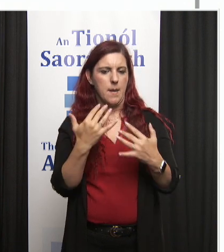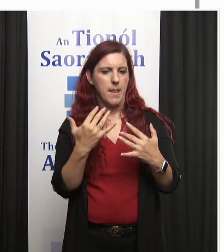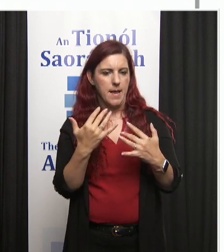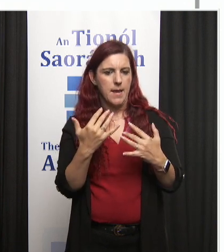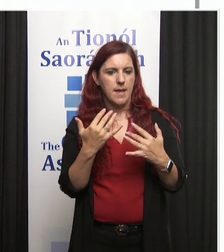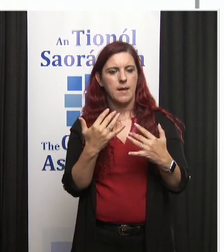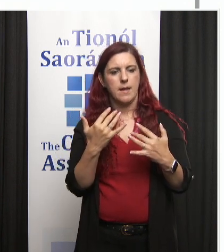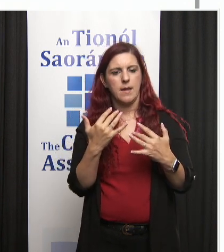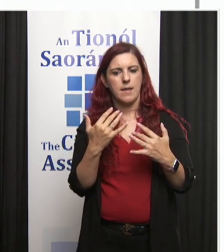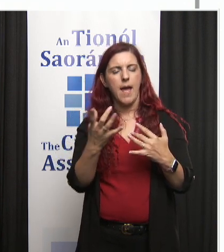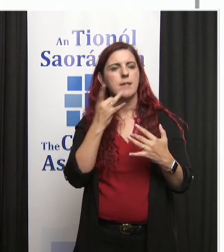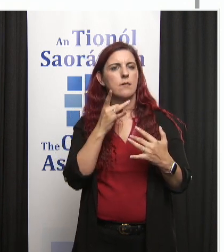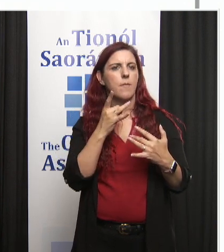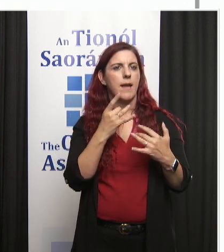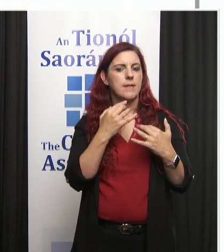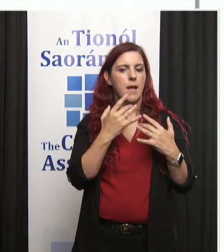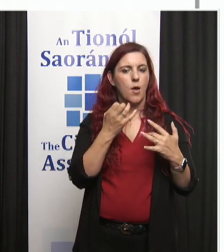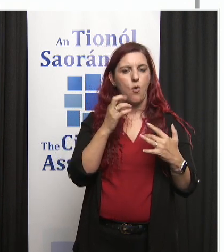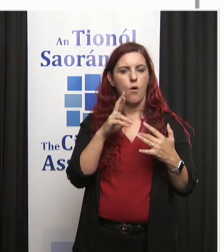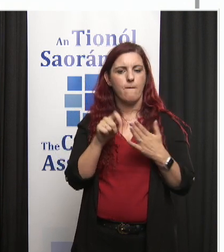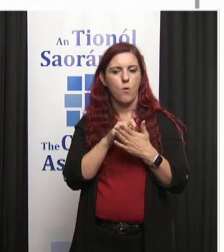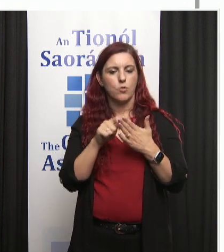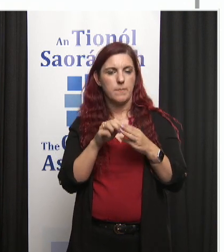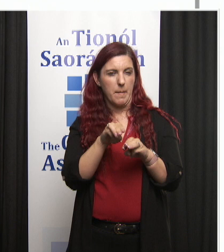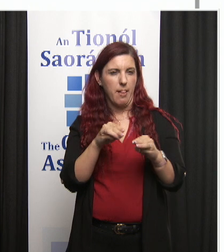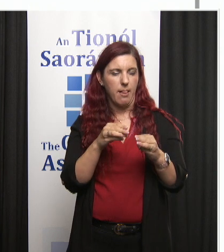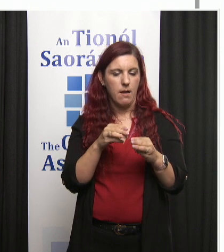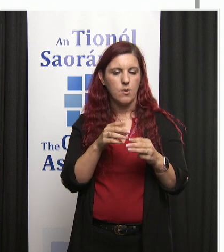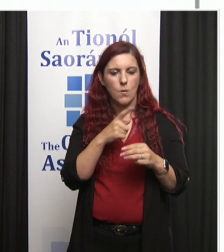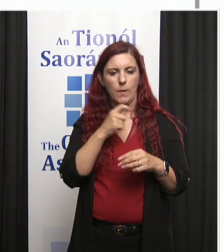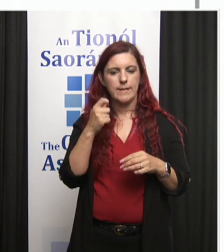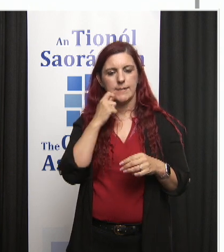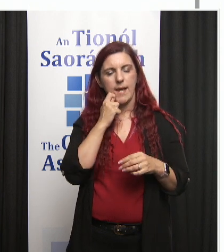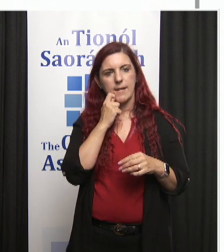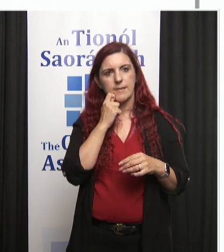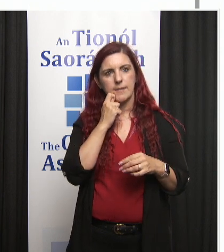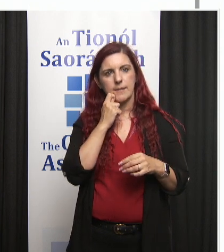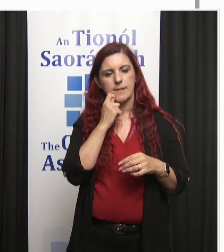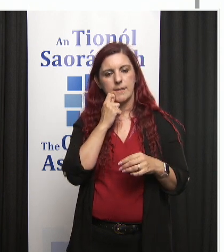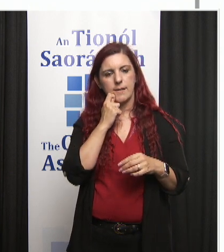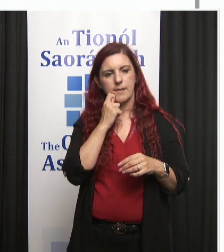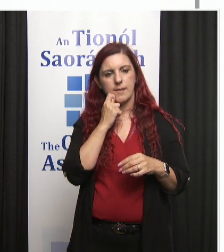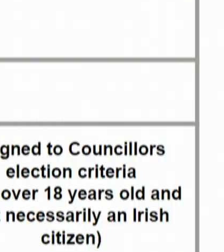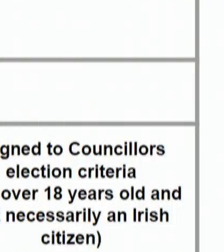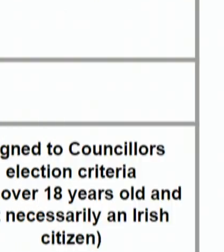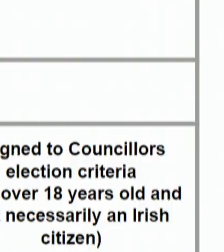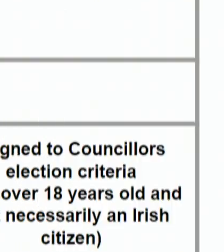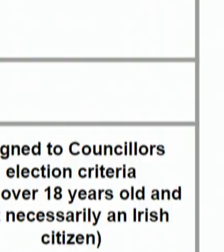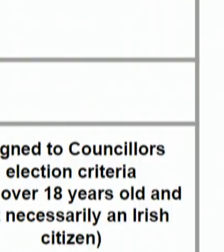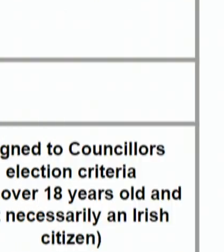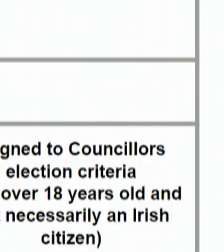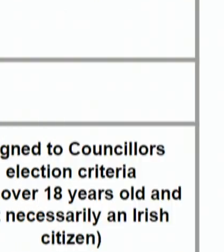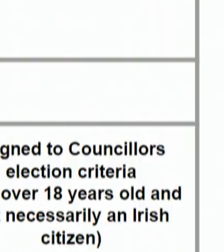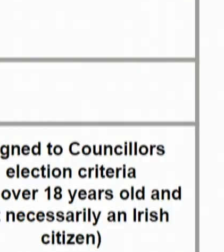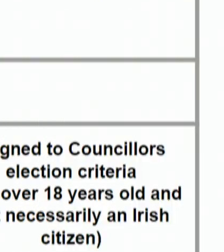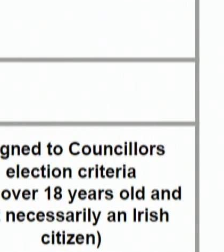by voters? So we said that increased level of representation at the